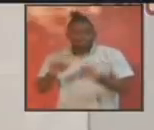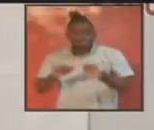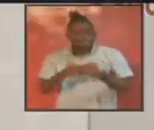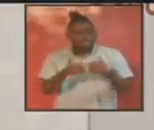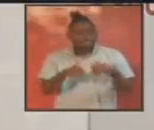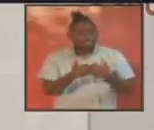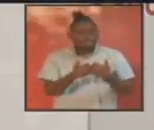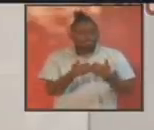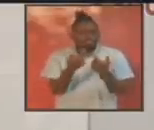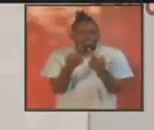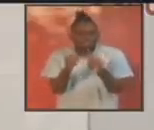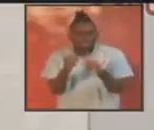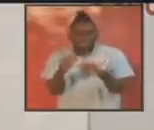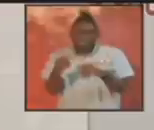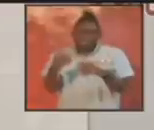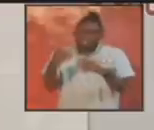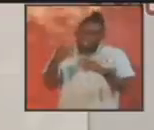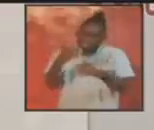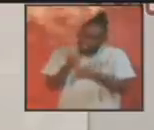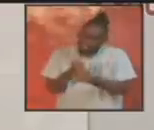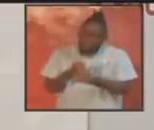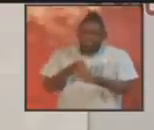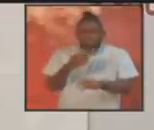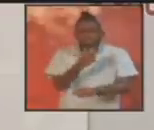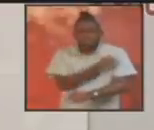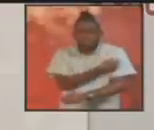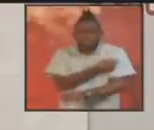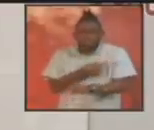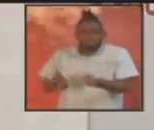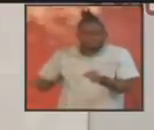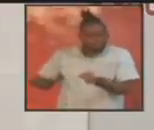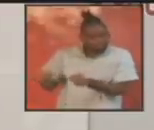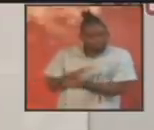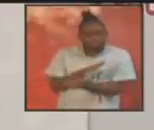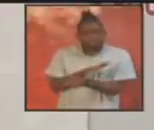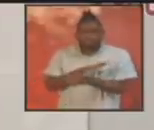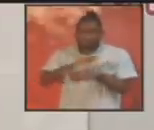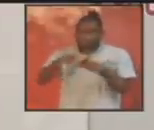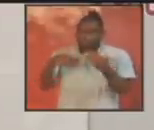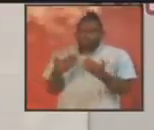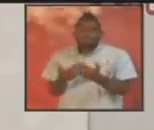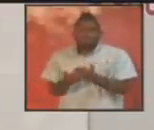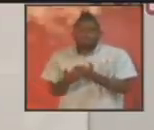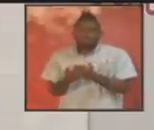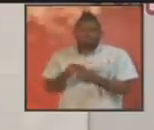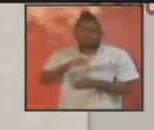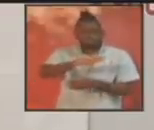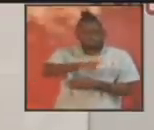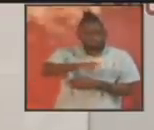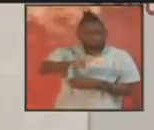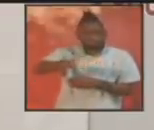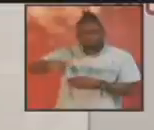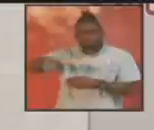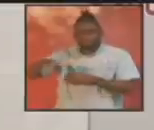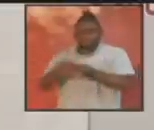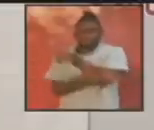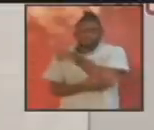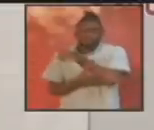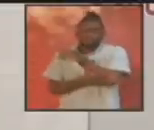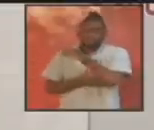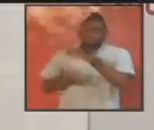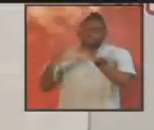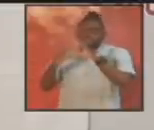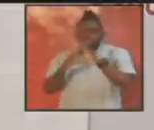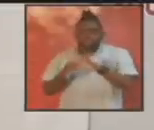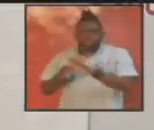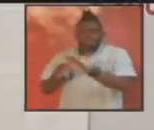community in accessing sufficient vaccine for all our people. It's currently under deliberation, and an update